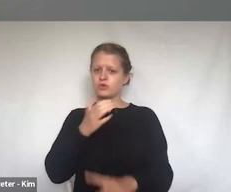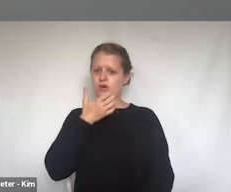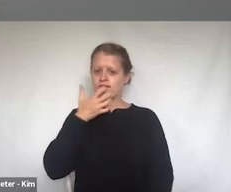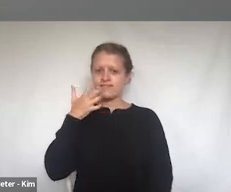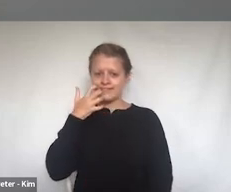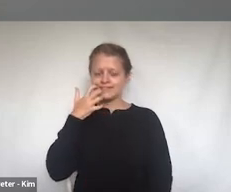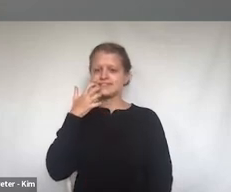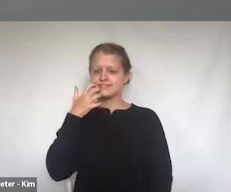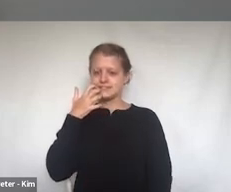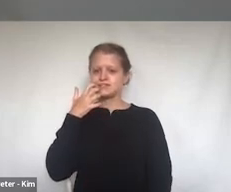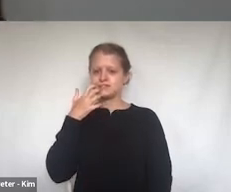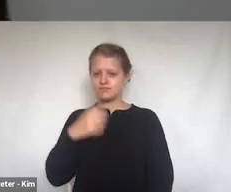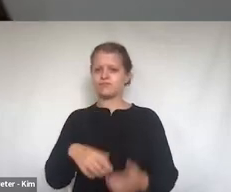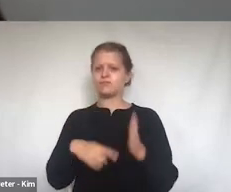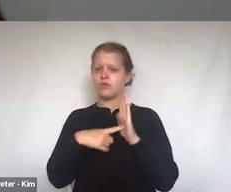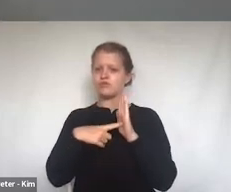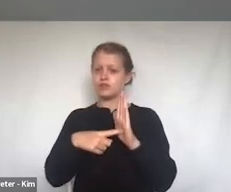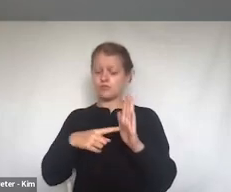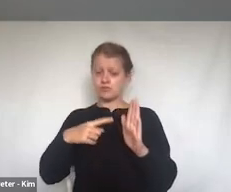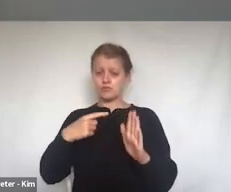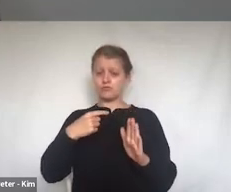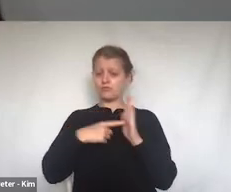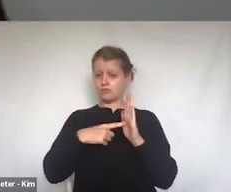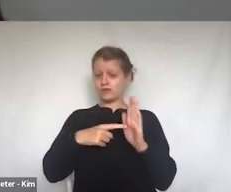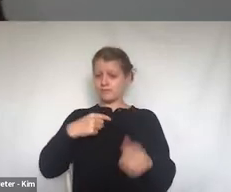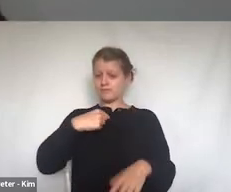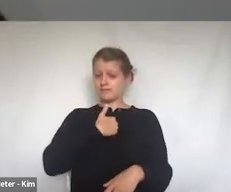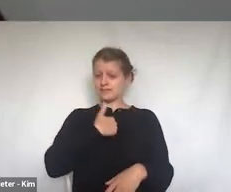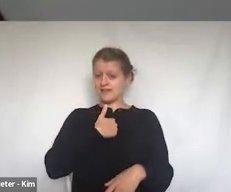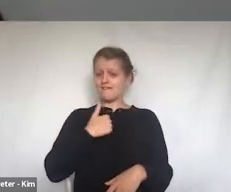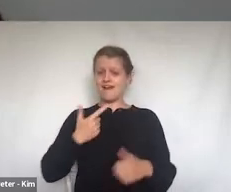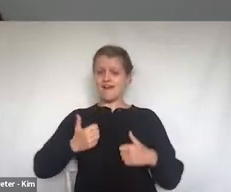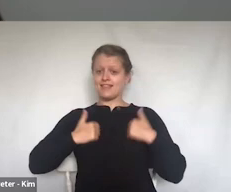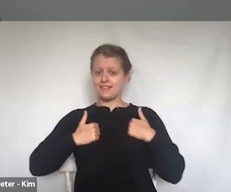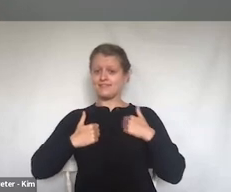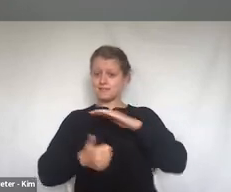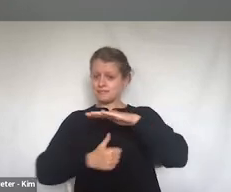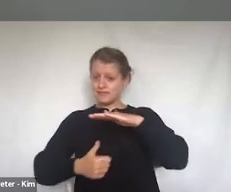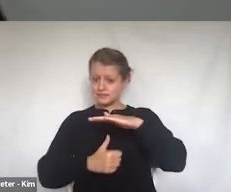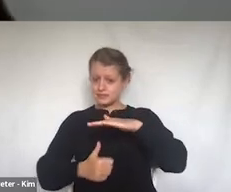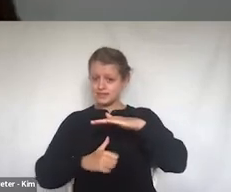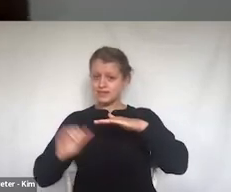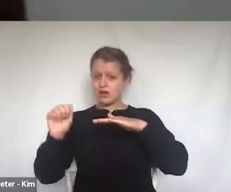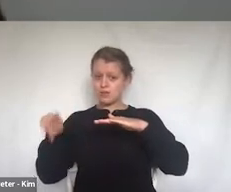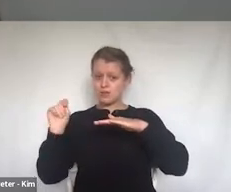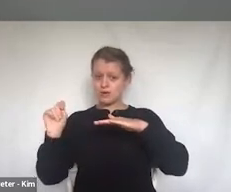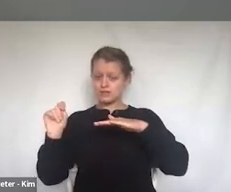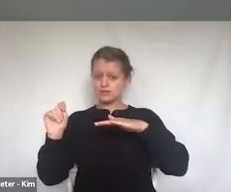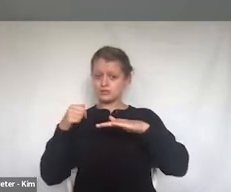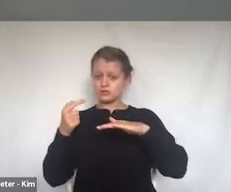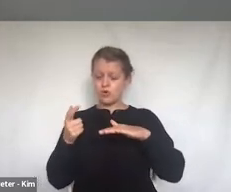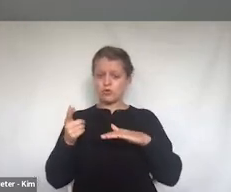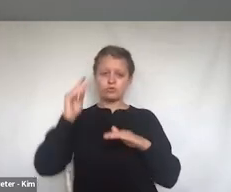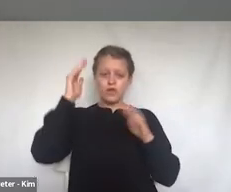you experience. So even like I live on the bottom floor of an apartment building, it's quite shaded.